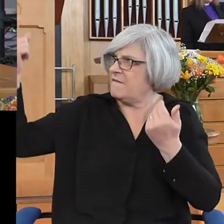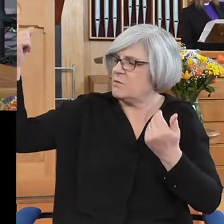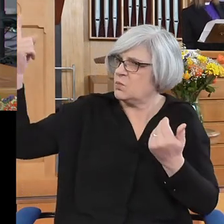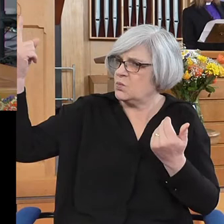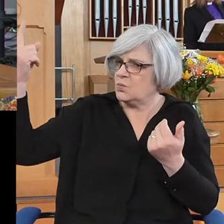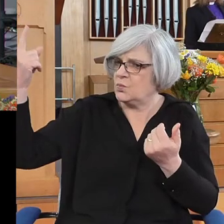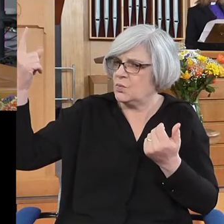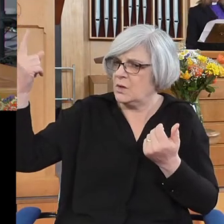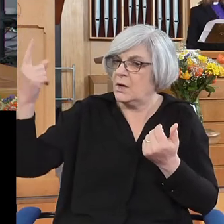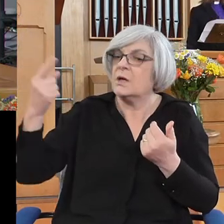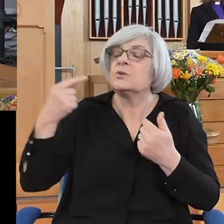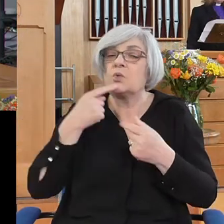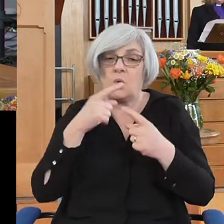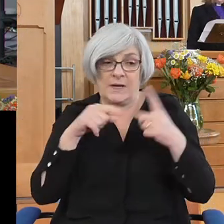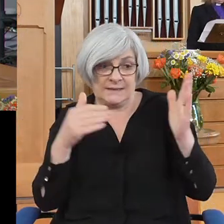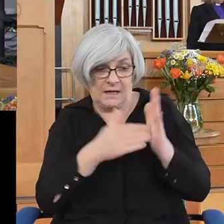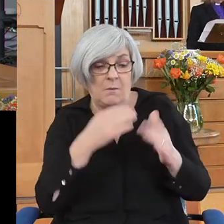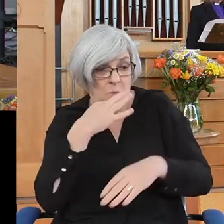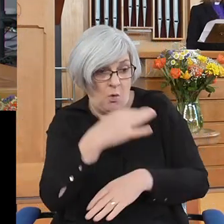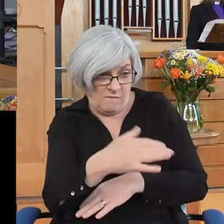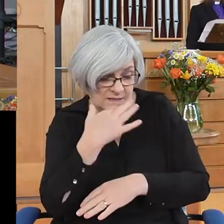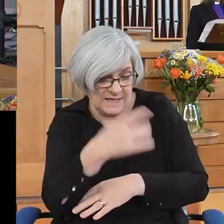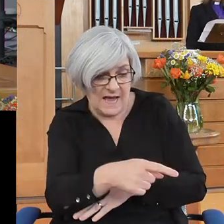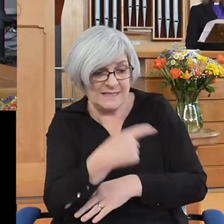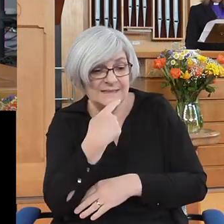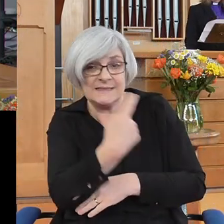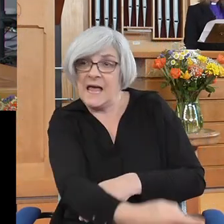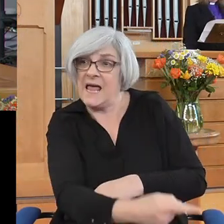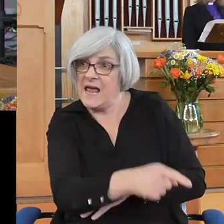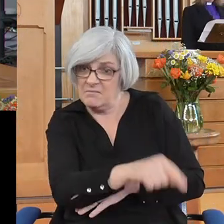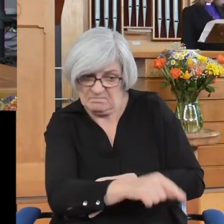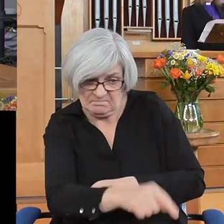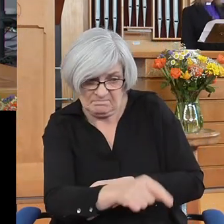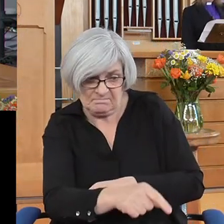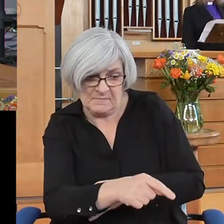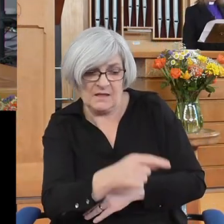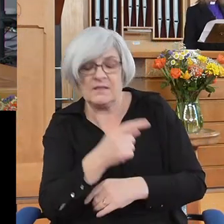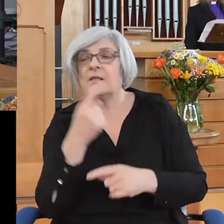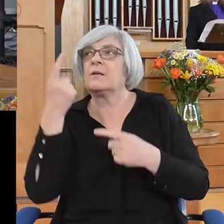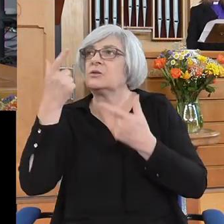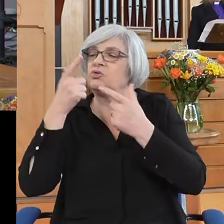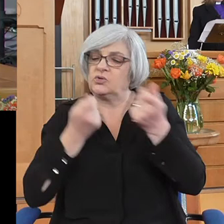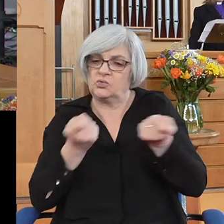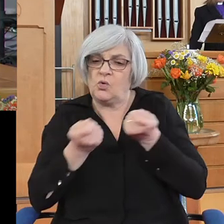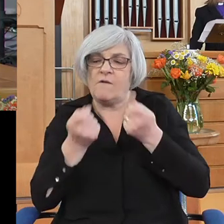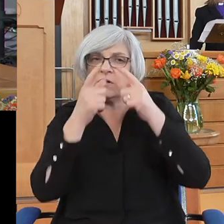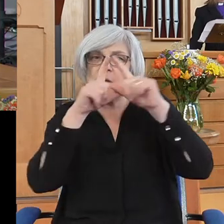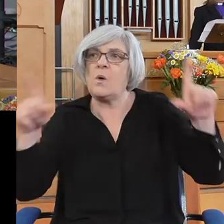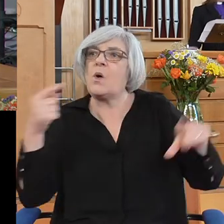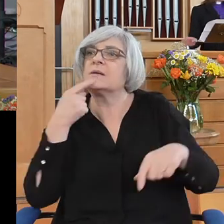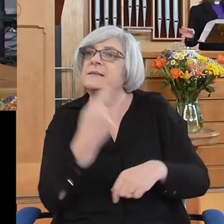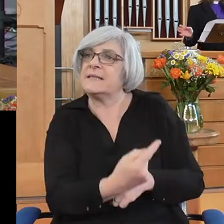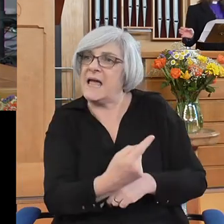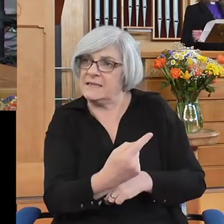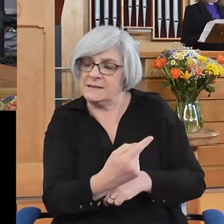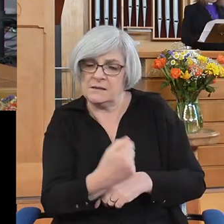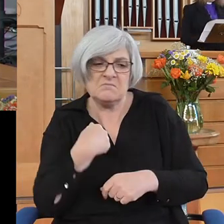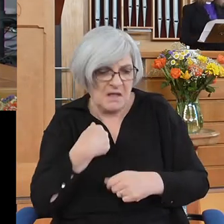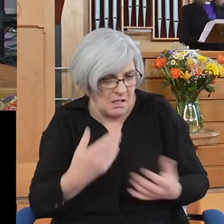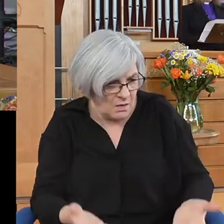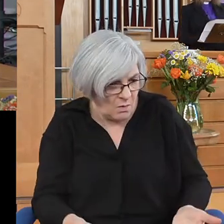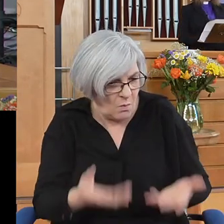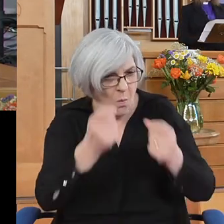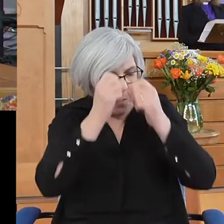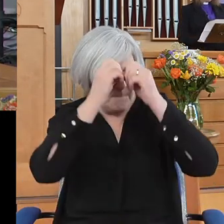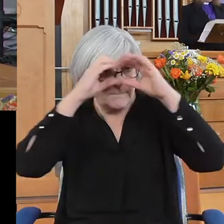Therefore prophesy and say to them, this is what the Sovereign Lord says, my people. I am going to open